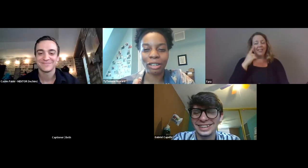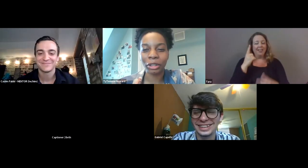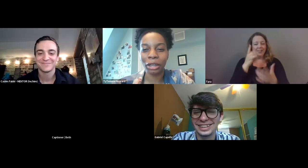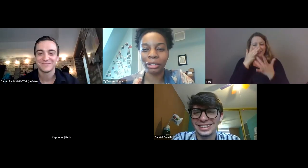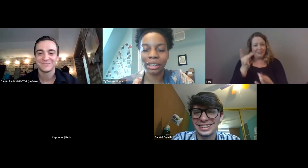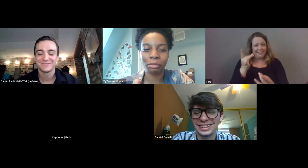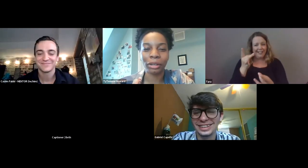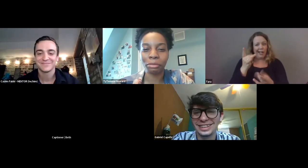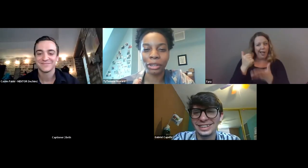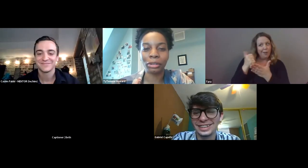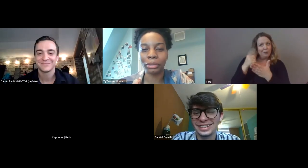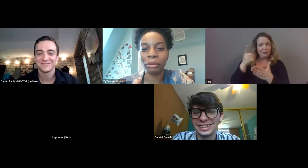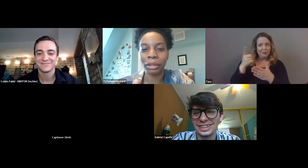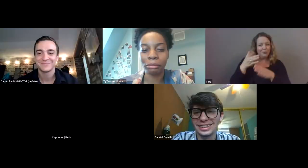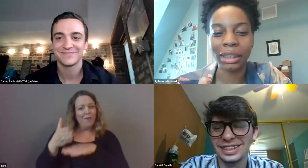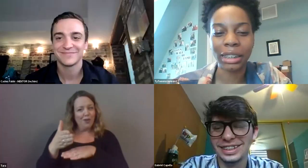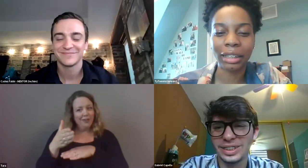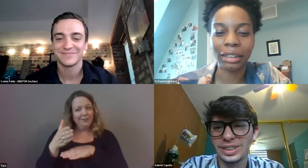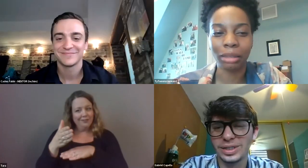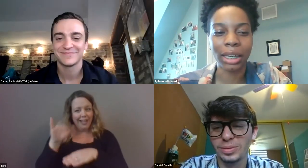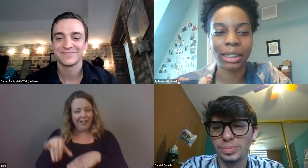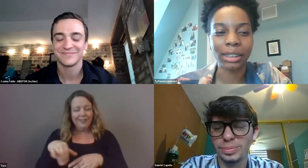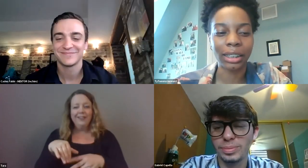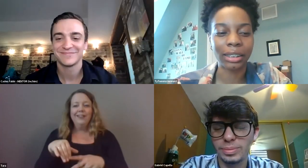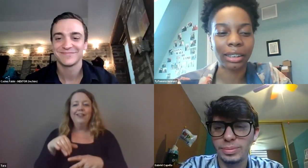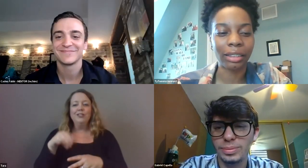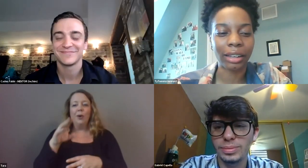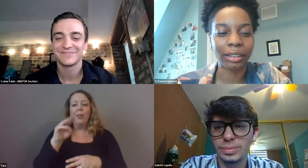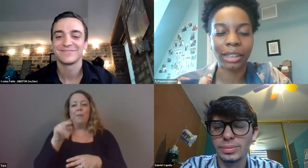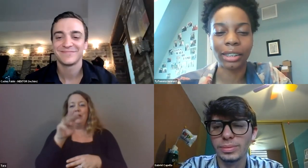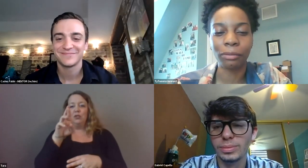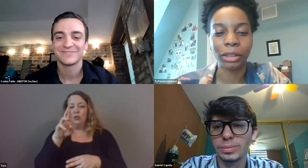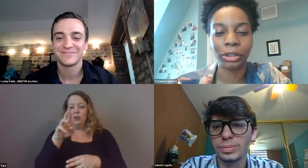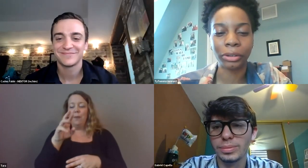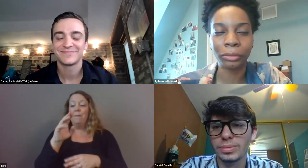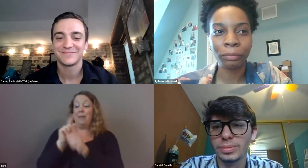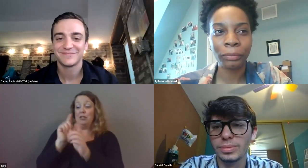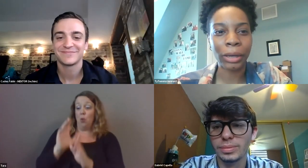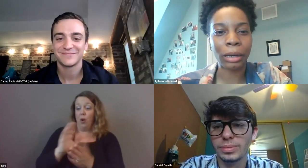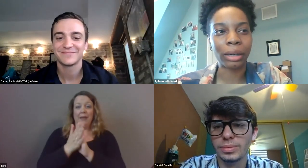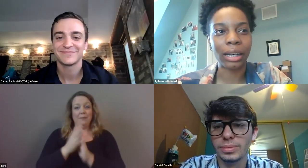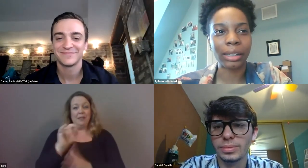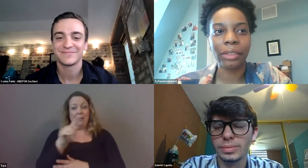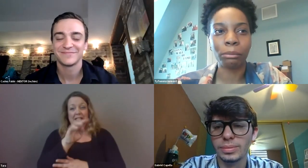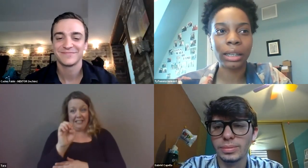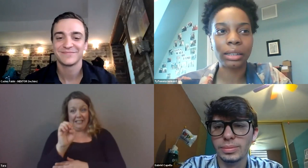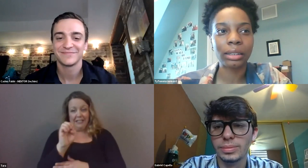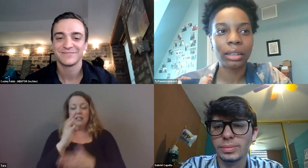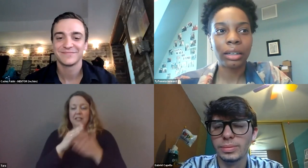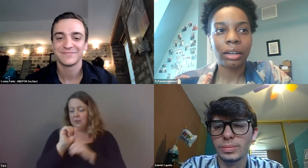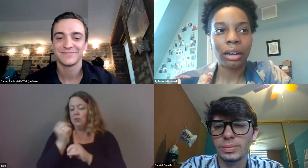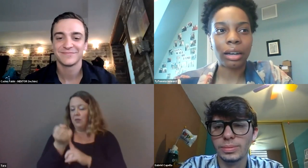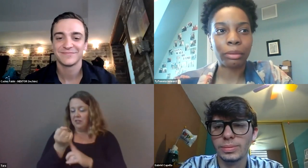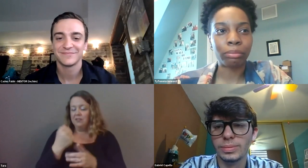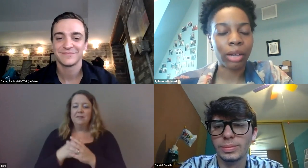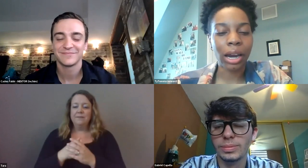uh what gabriel said about the mentor becoming the mentee in some cases because that's that's definitely true um i say the biggest